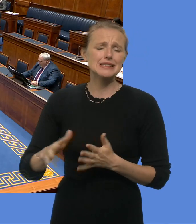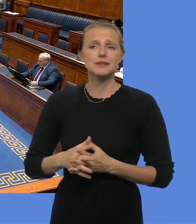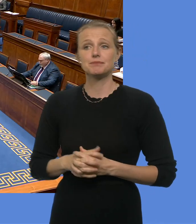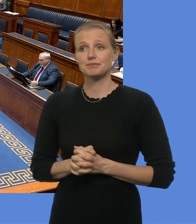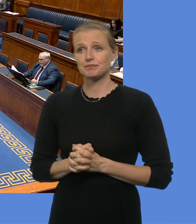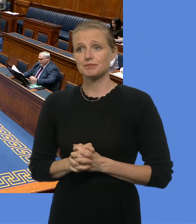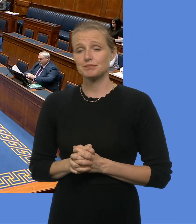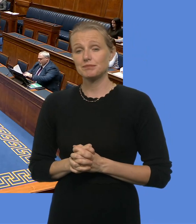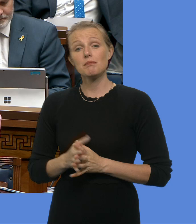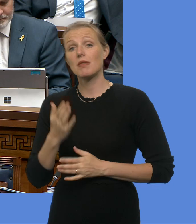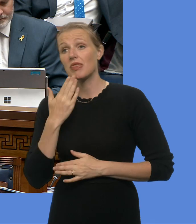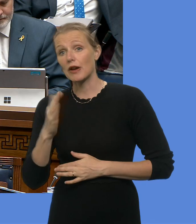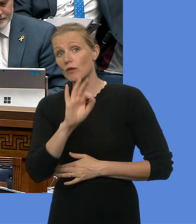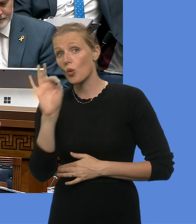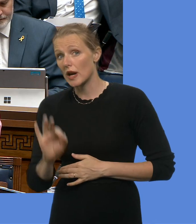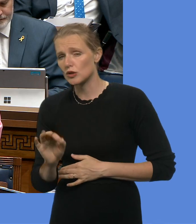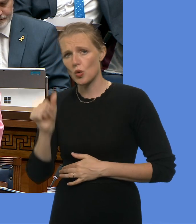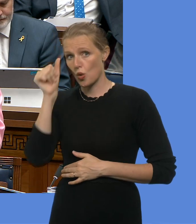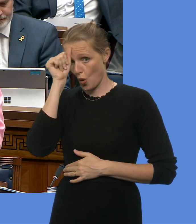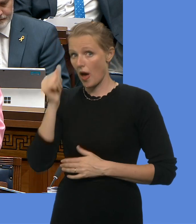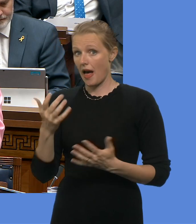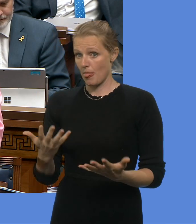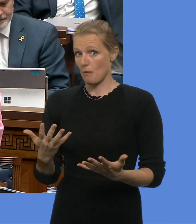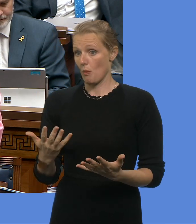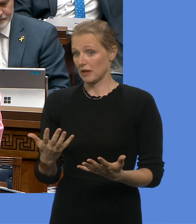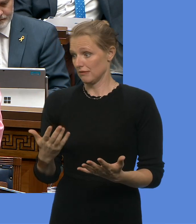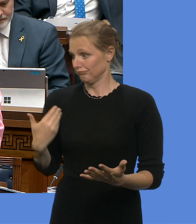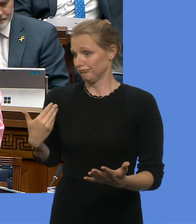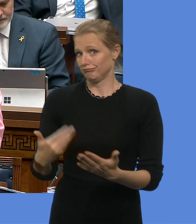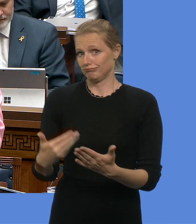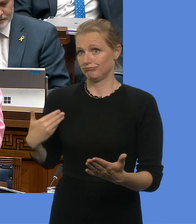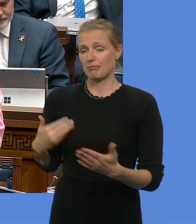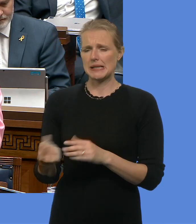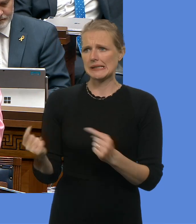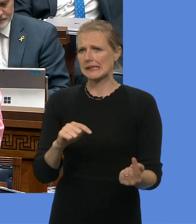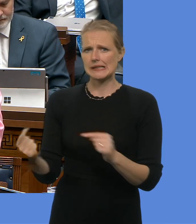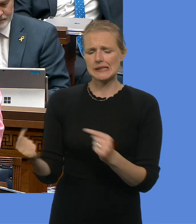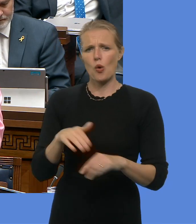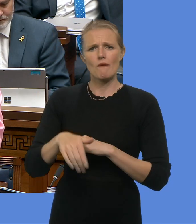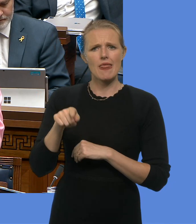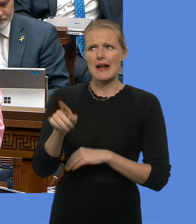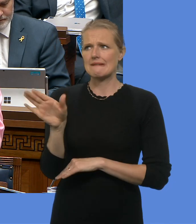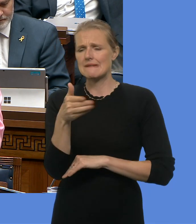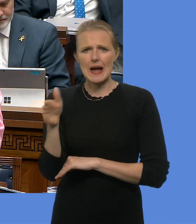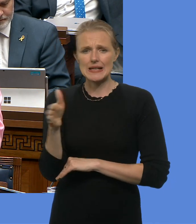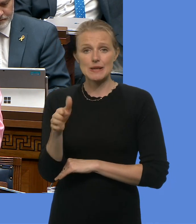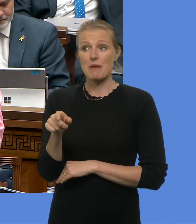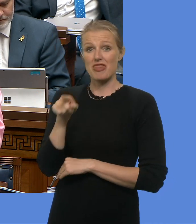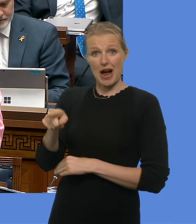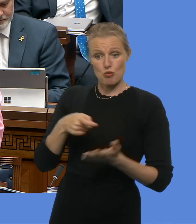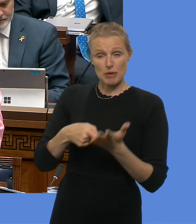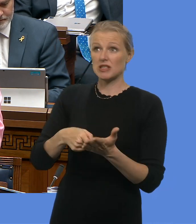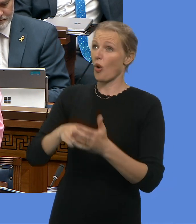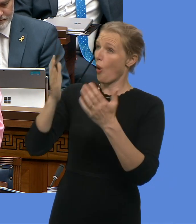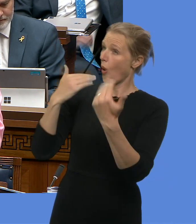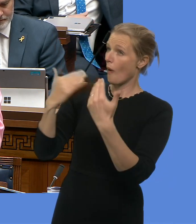I thank the member for his question. He will be aware of a debate on this issue just in the last number of weeks, that there is no consensus in relation to that recommendation from